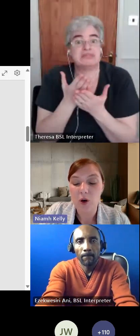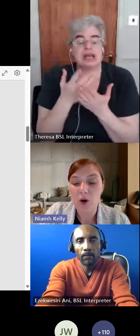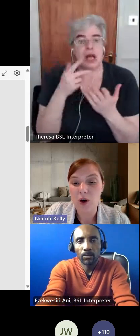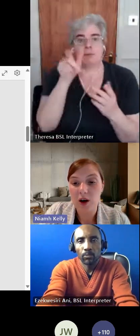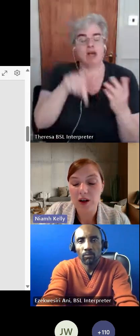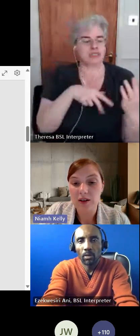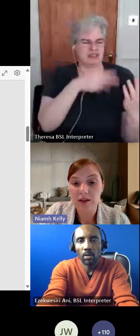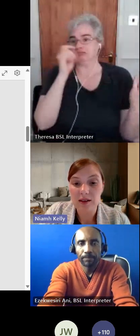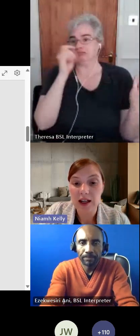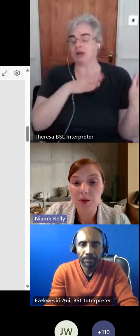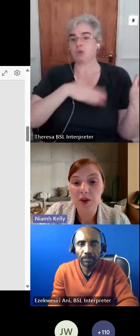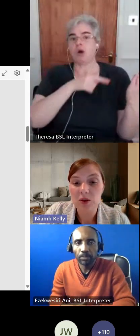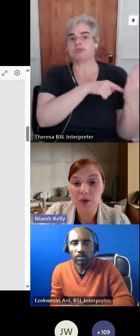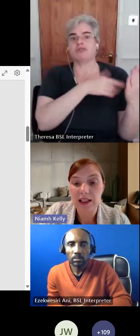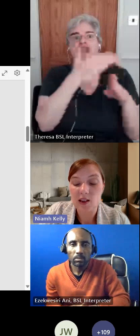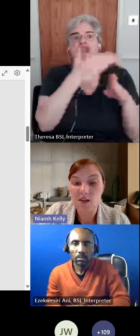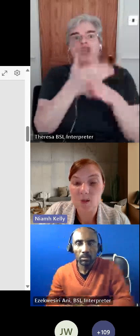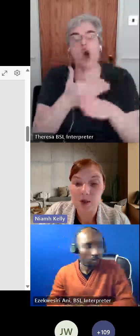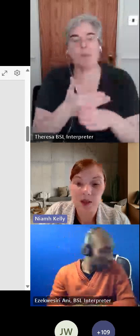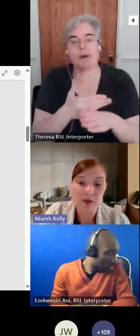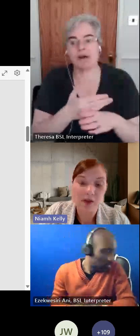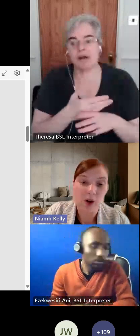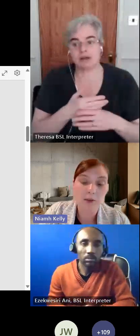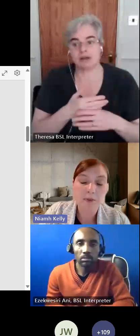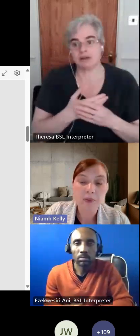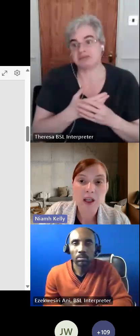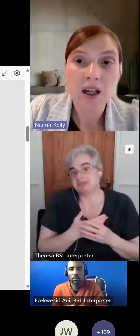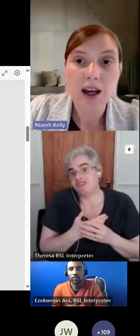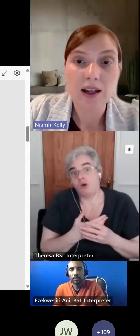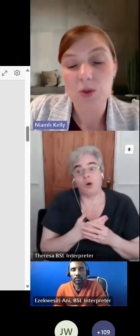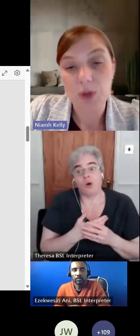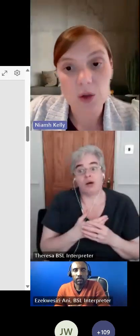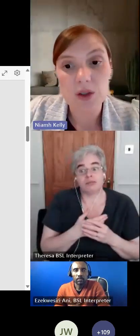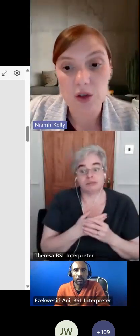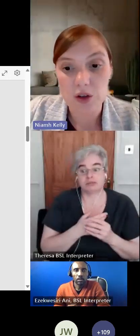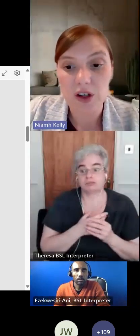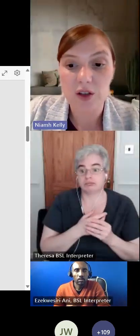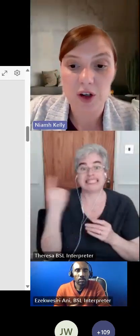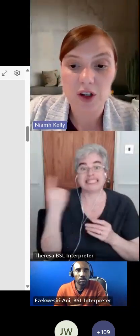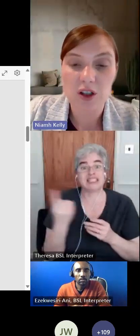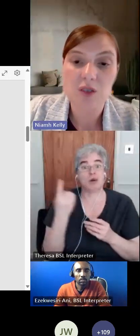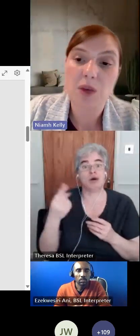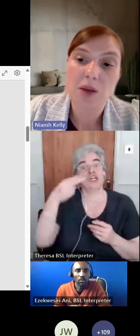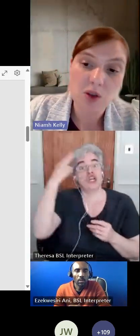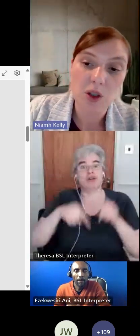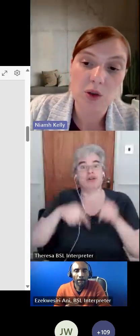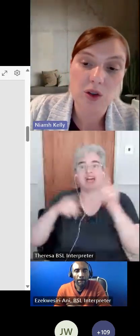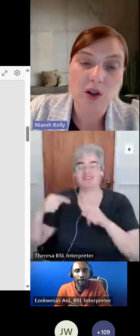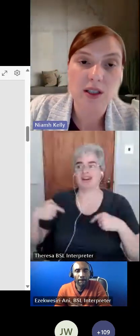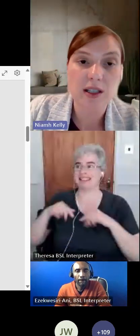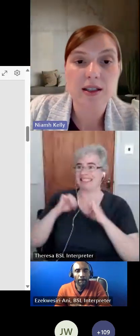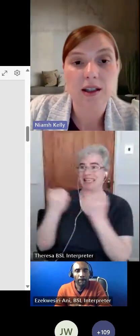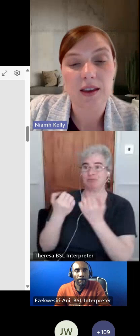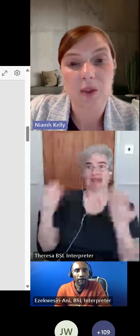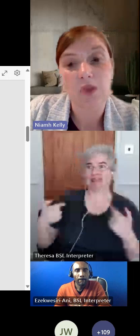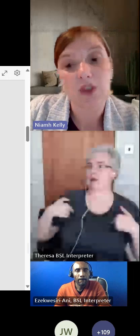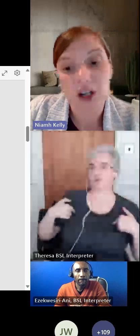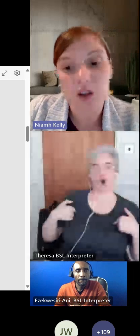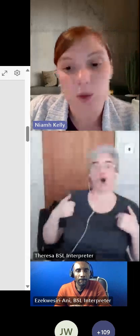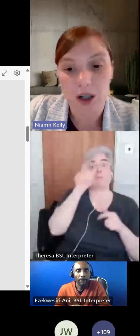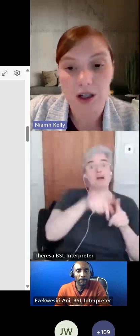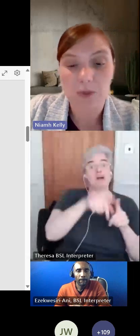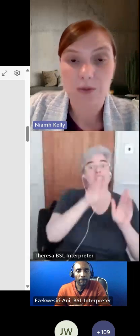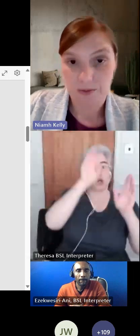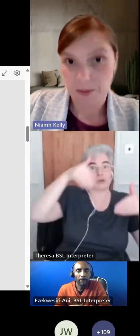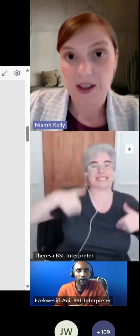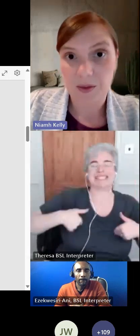off-putting for, that could be something that's off-putting for somebody who is neurodivergent, maybe somebody who is autistic and they